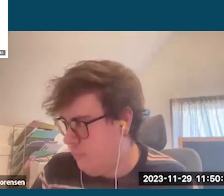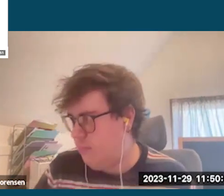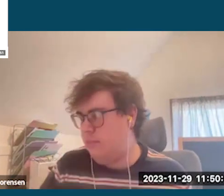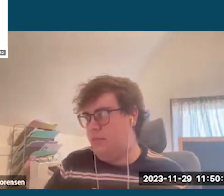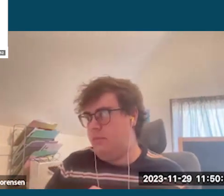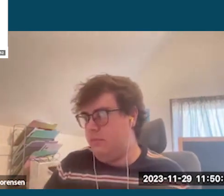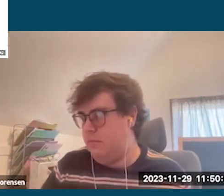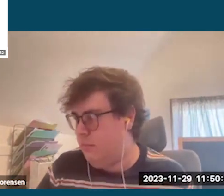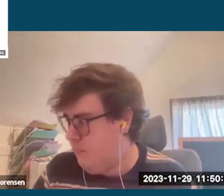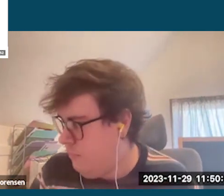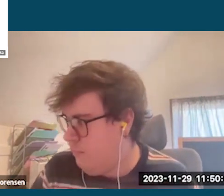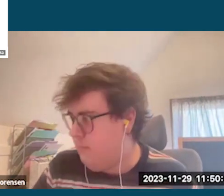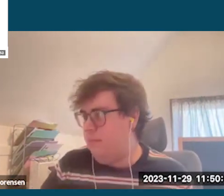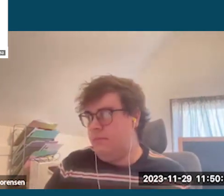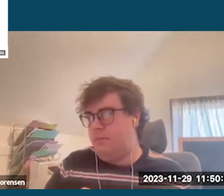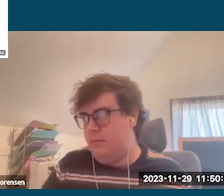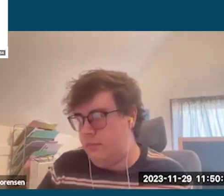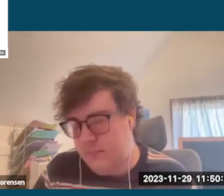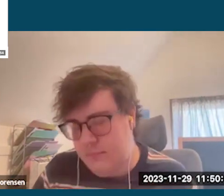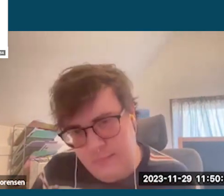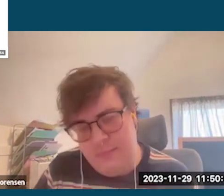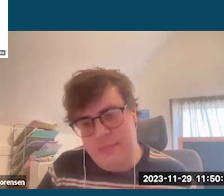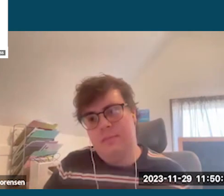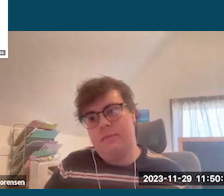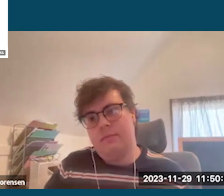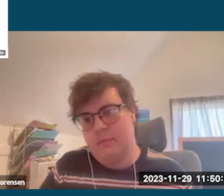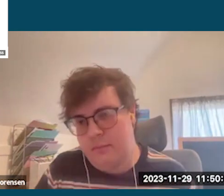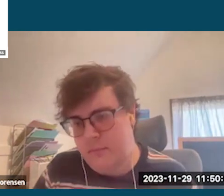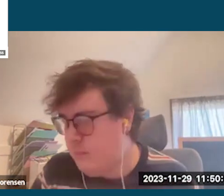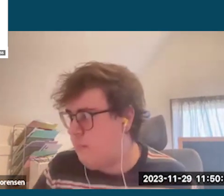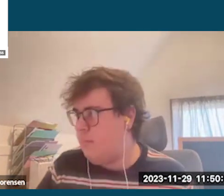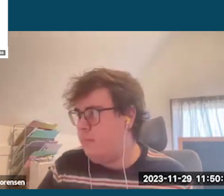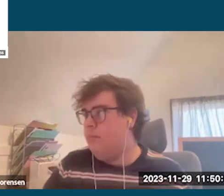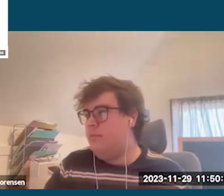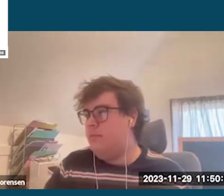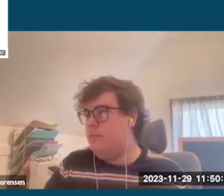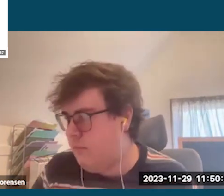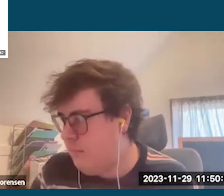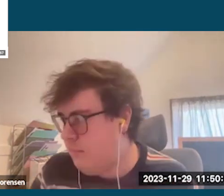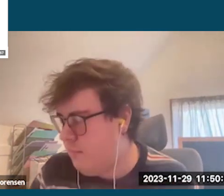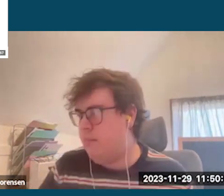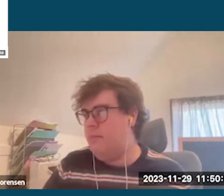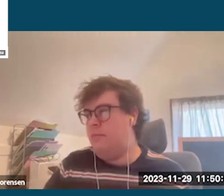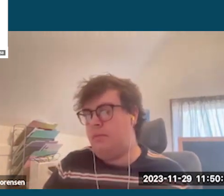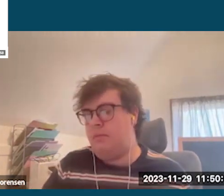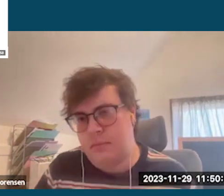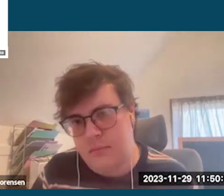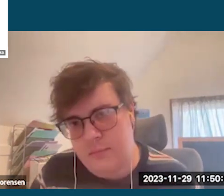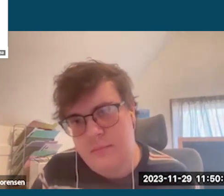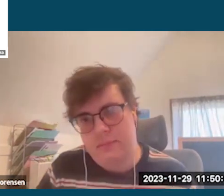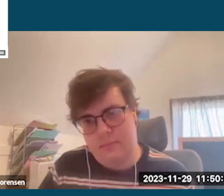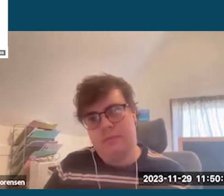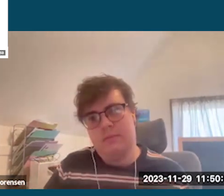establish trust with us and let us know that you will respect our rights to get care in the way we prefer and make our own decisions about our bodies